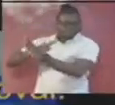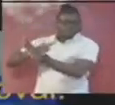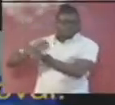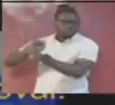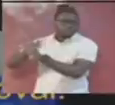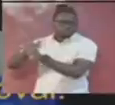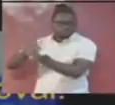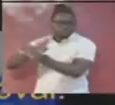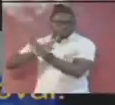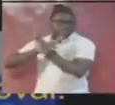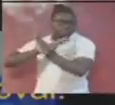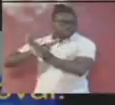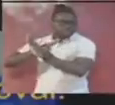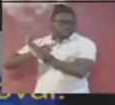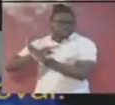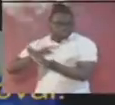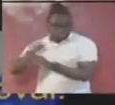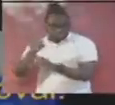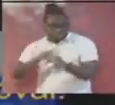slide.